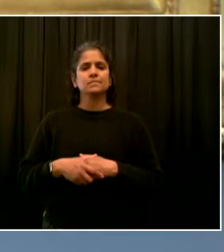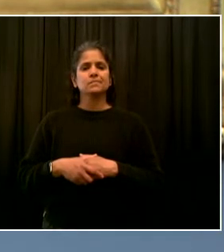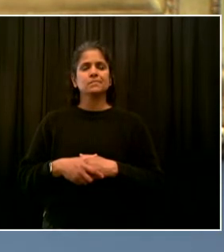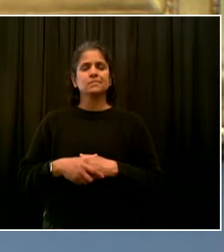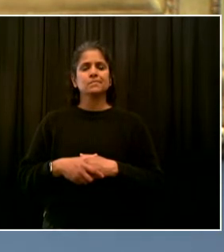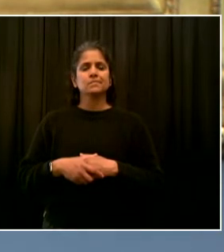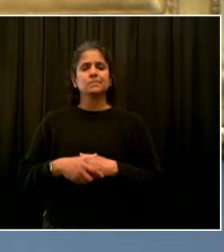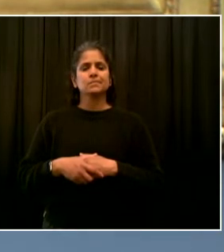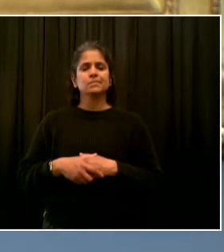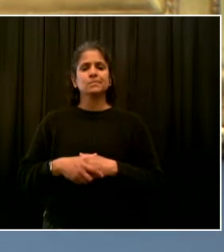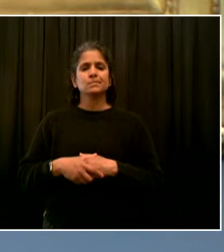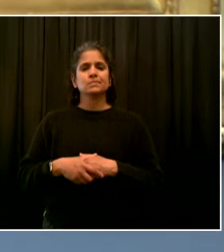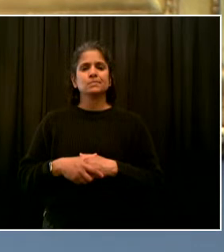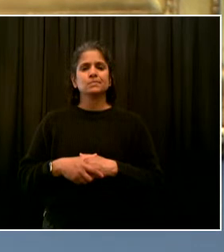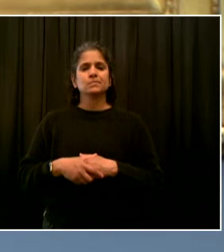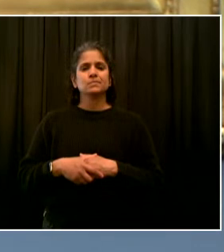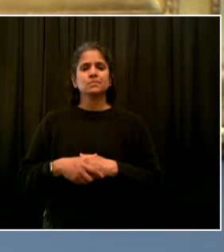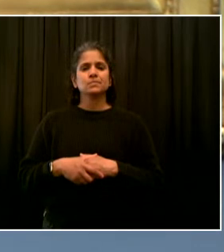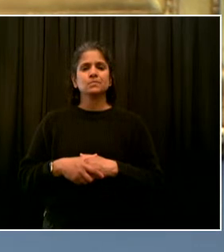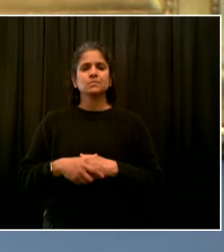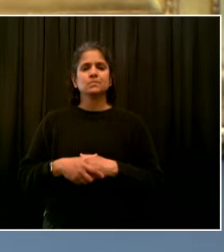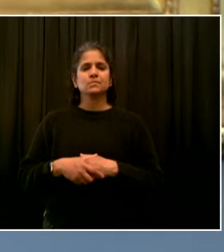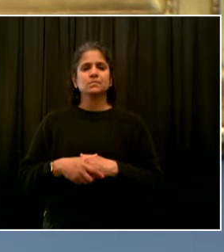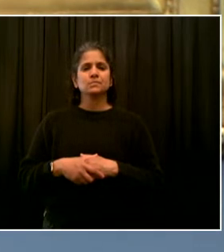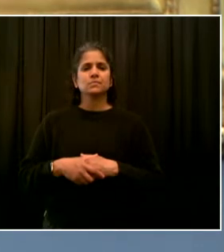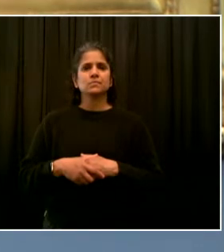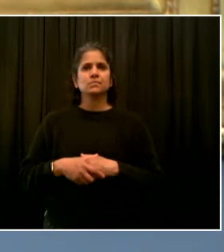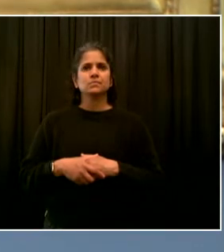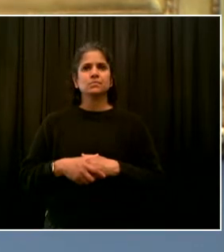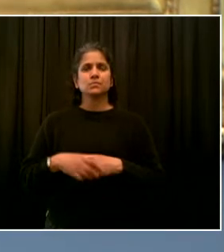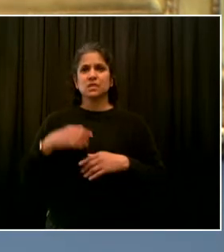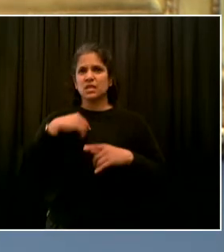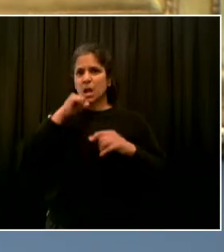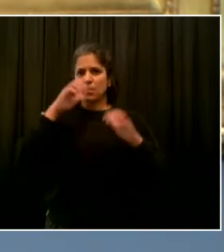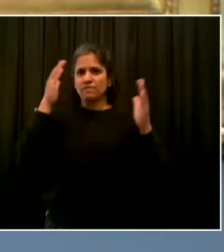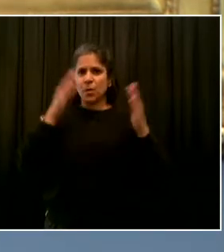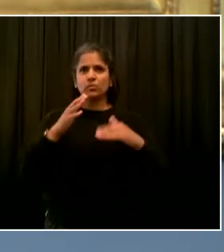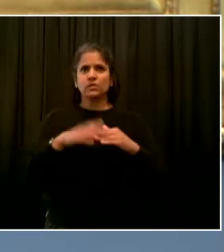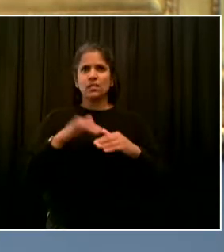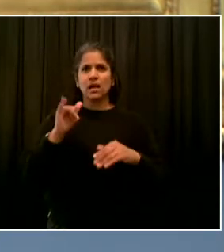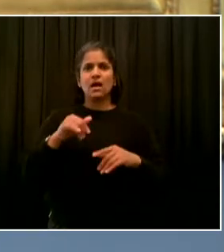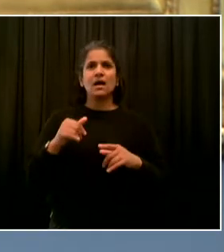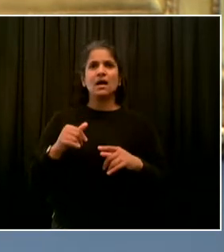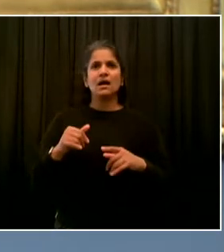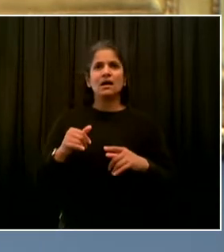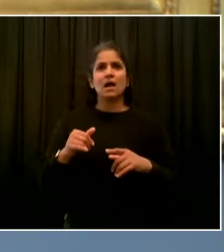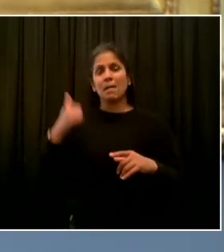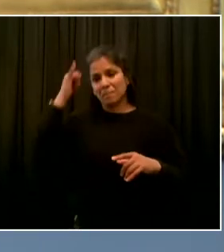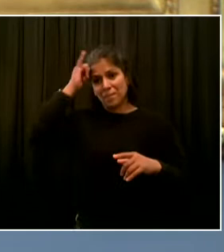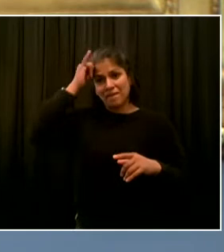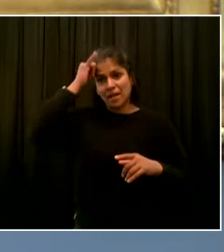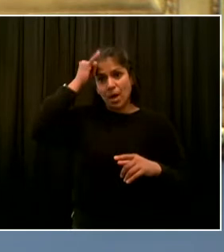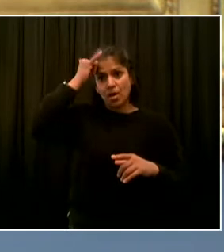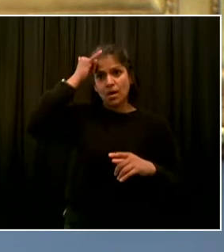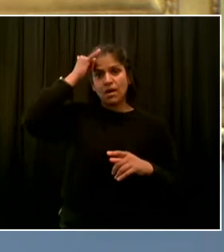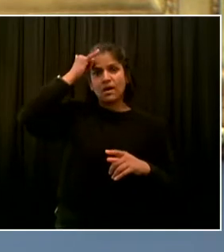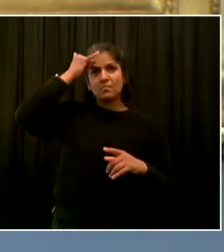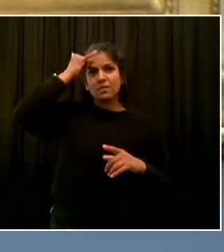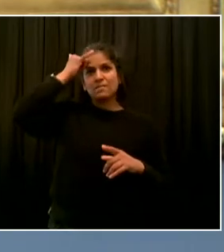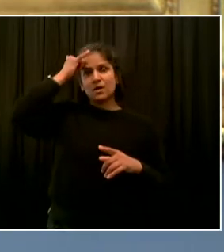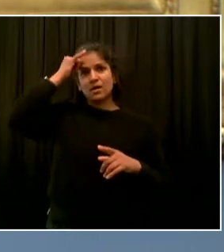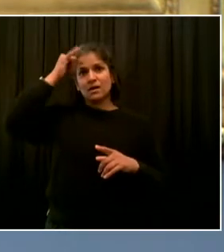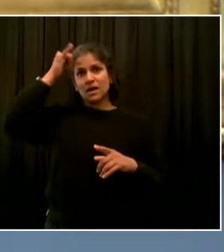done? I don't focus on Buffalo. I focus on Buffalo Avenue in Brooklyn. So the governor knows what she's